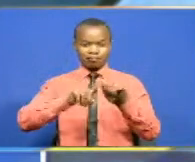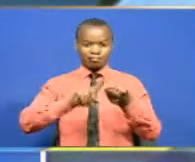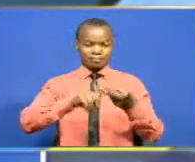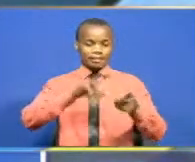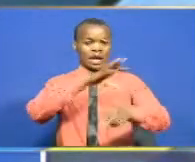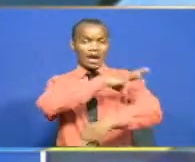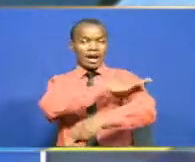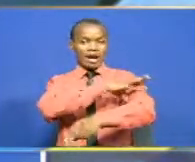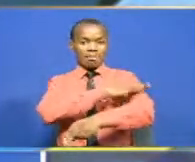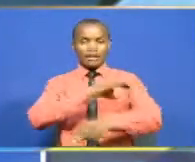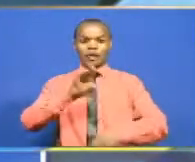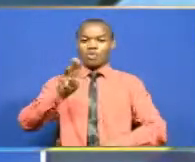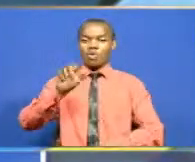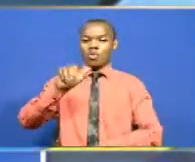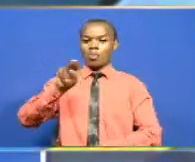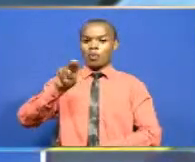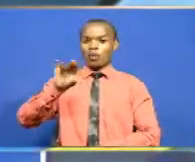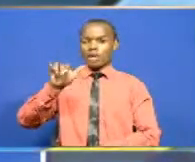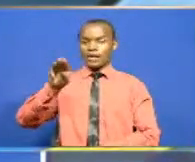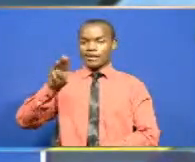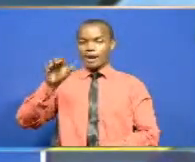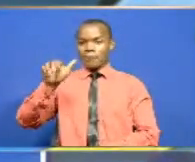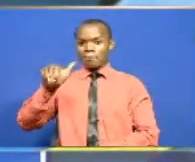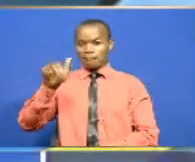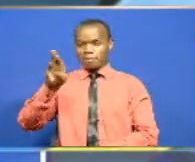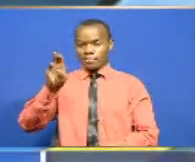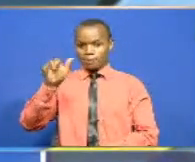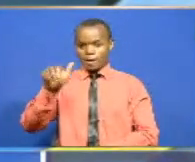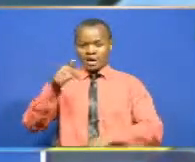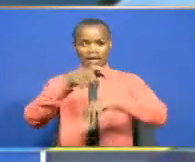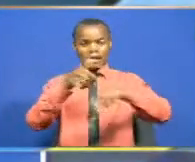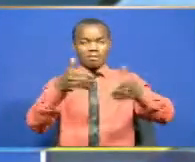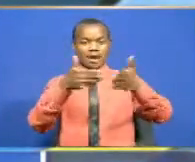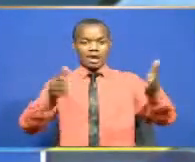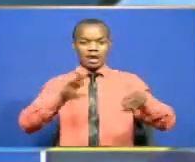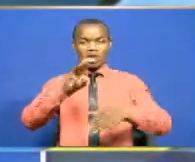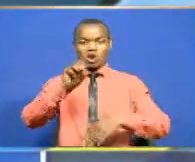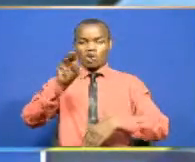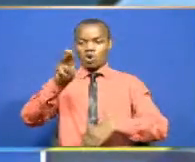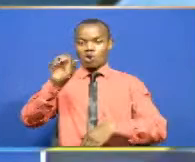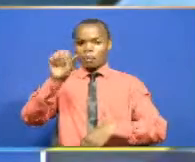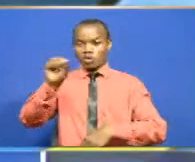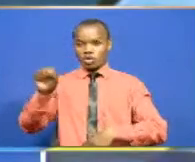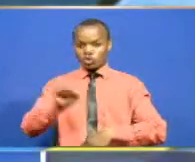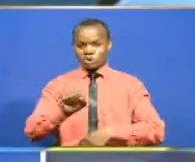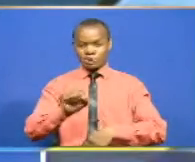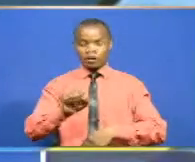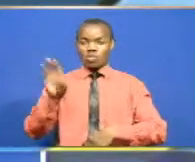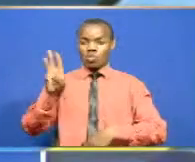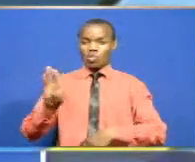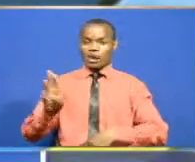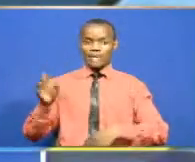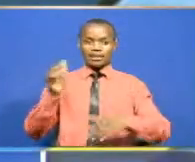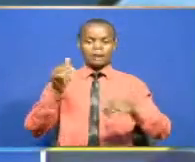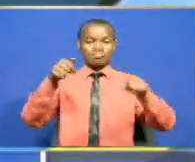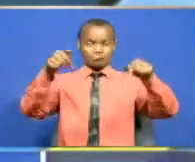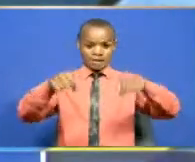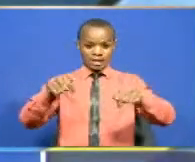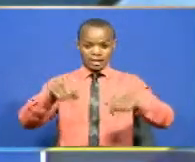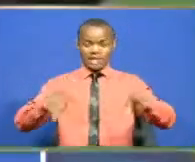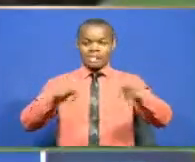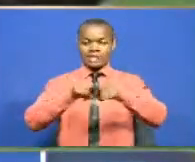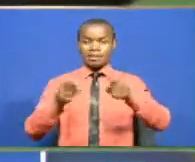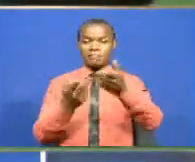they face Comoros in the 2021 Africa Cup of Nations qualifier this Wednesday here in Nairobi. The two players will not